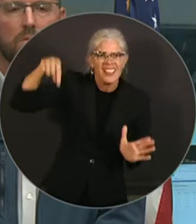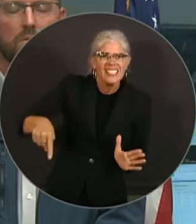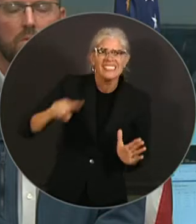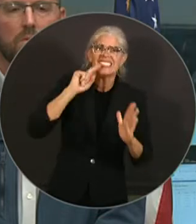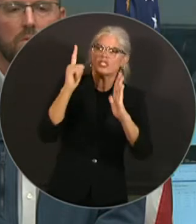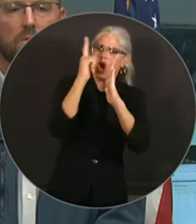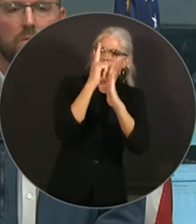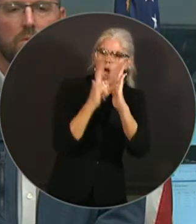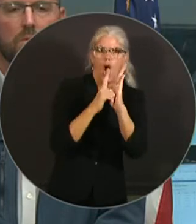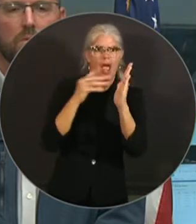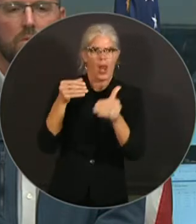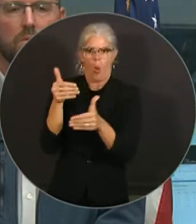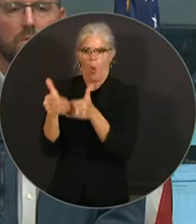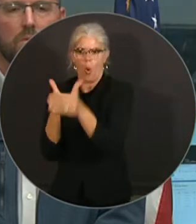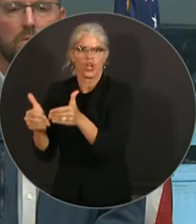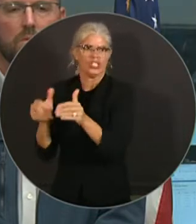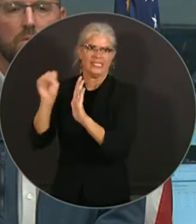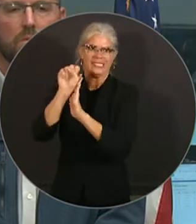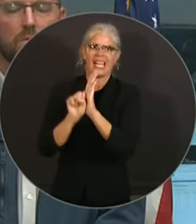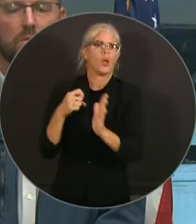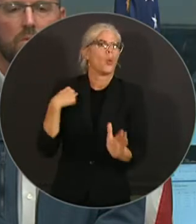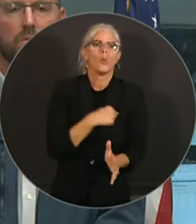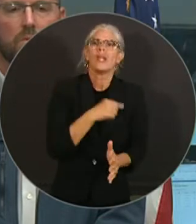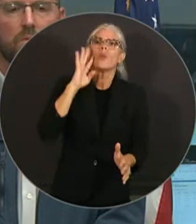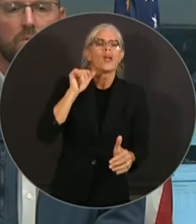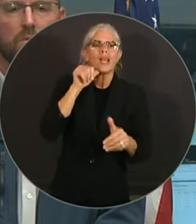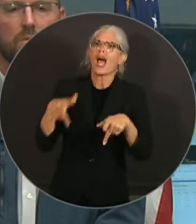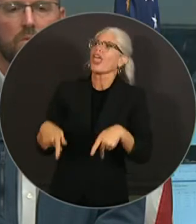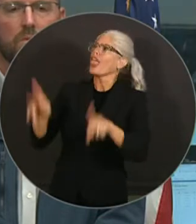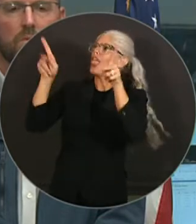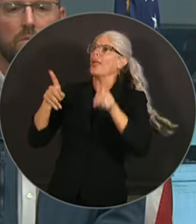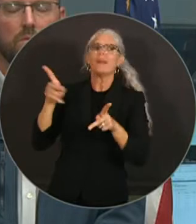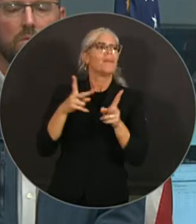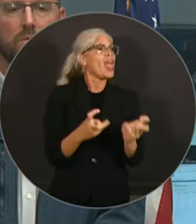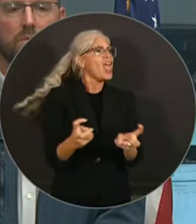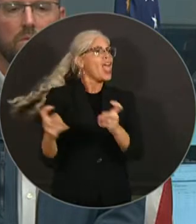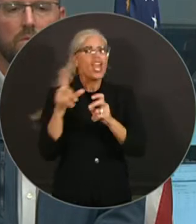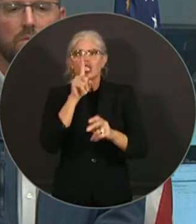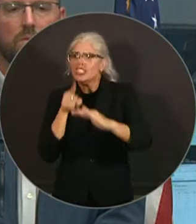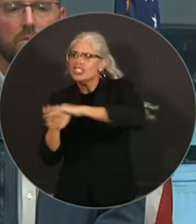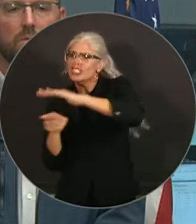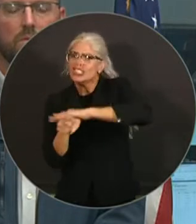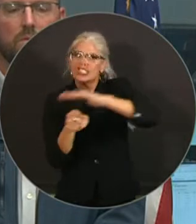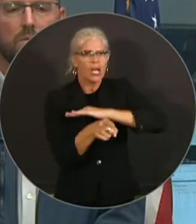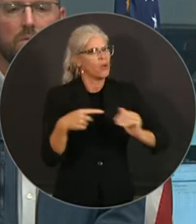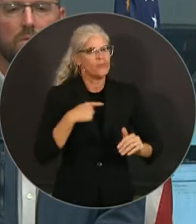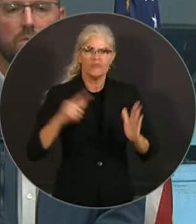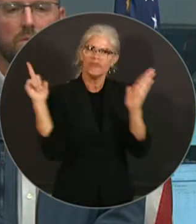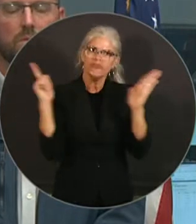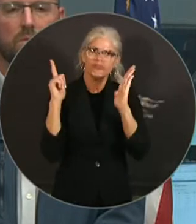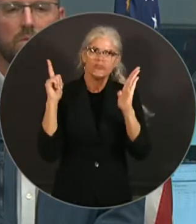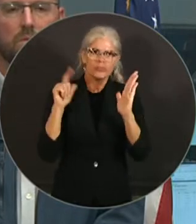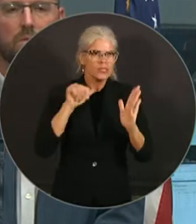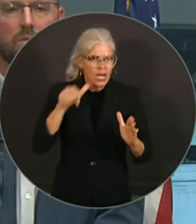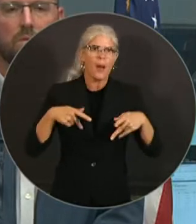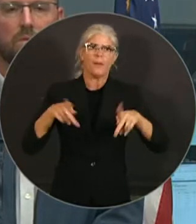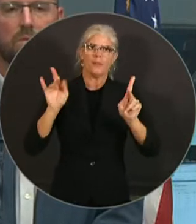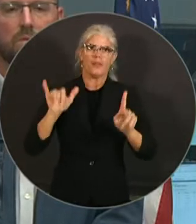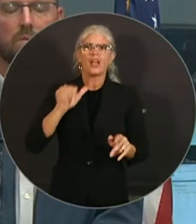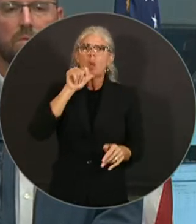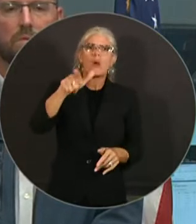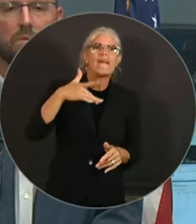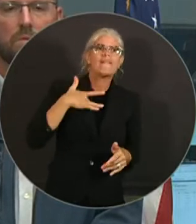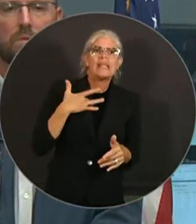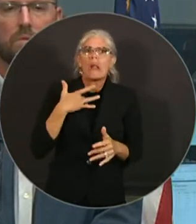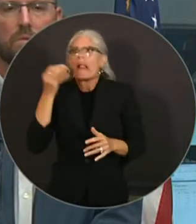tolerate people that are looting, that are trying to take advantage of people that are going through an emergency. So do not hesitate to evacuate out of